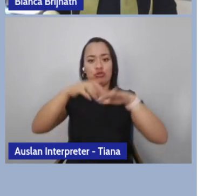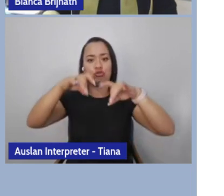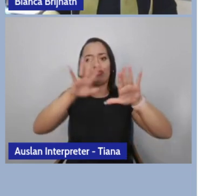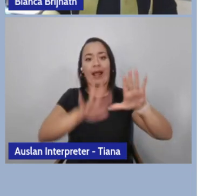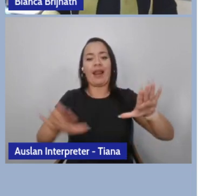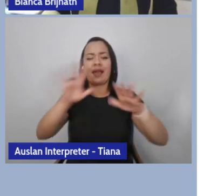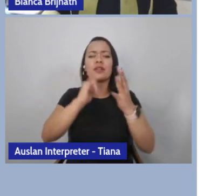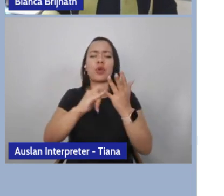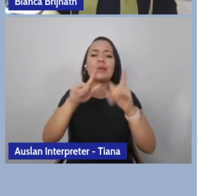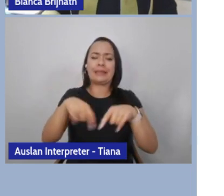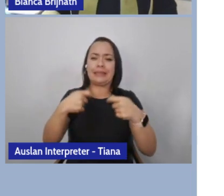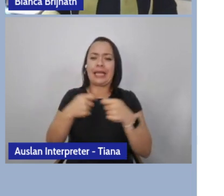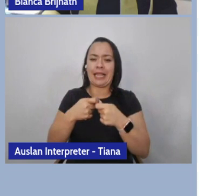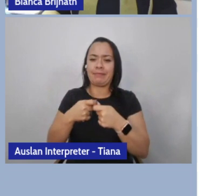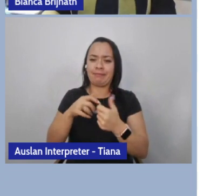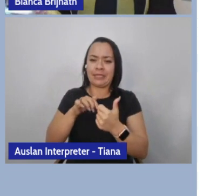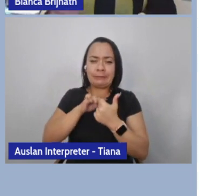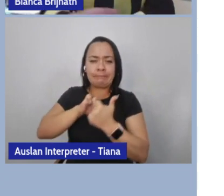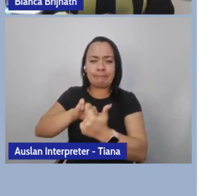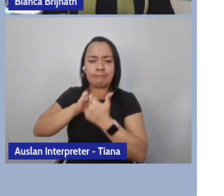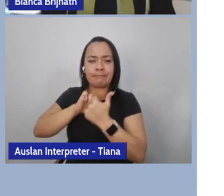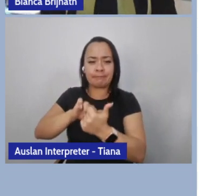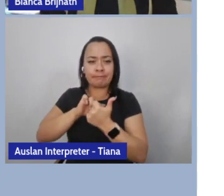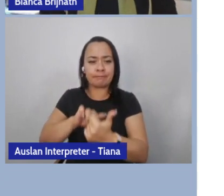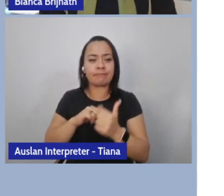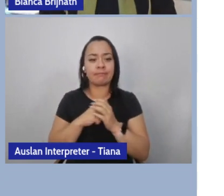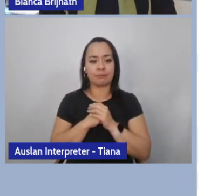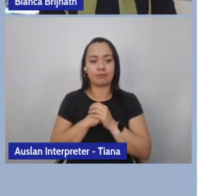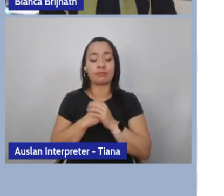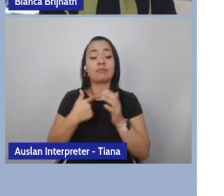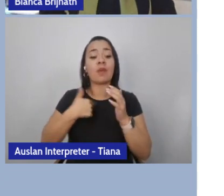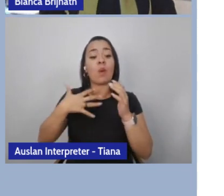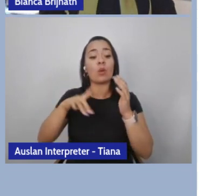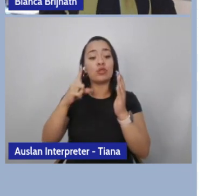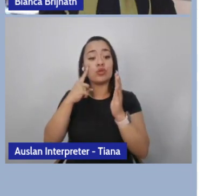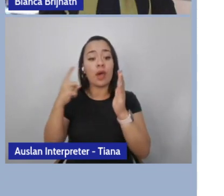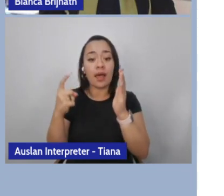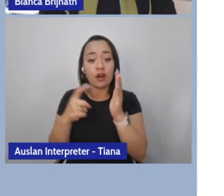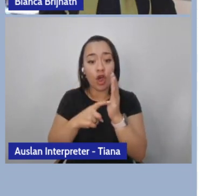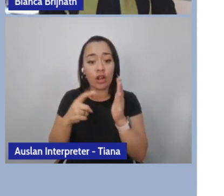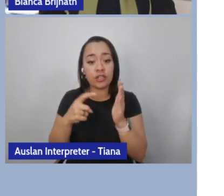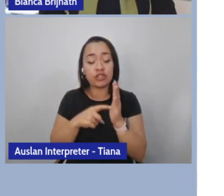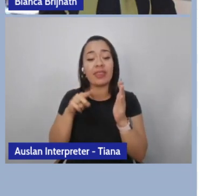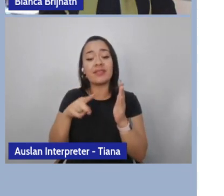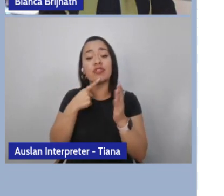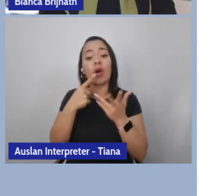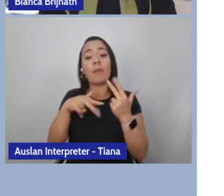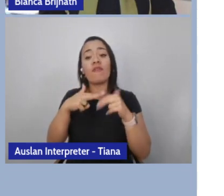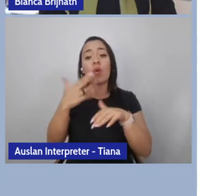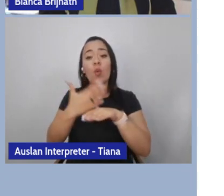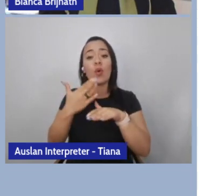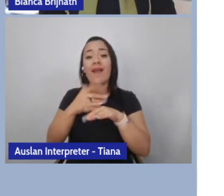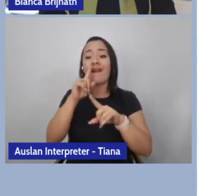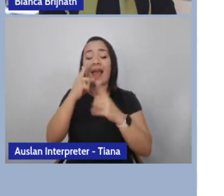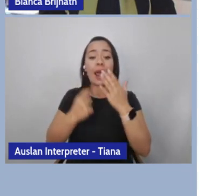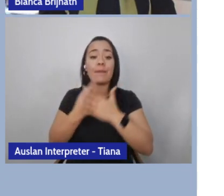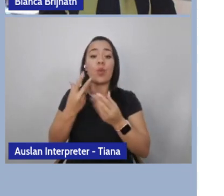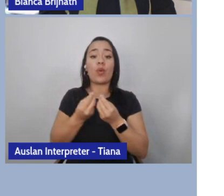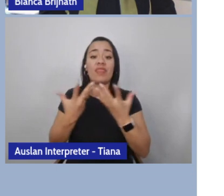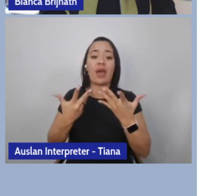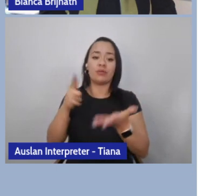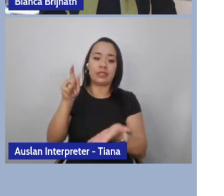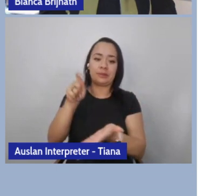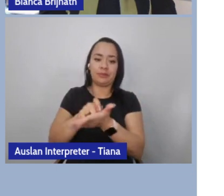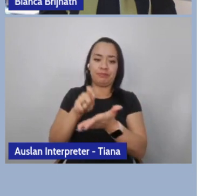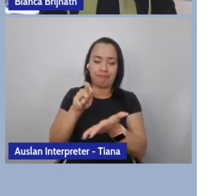effort. I'd also like to acknowledge that, again, this kind of work cannot occur in a vacuum. We've had some fantastic